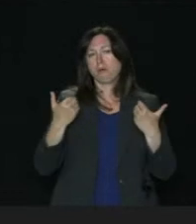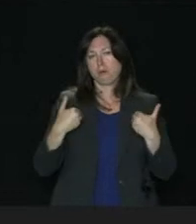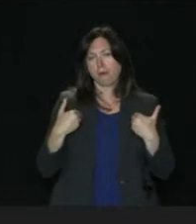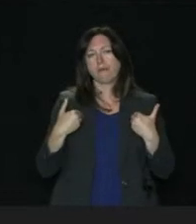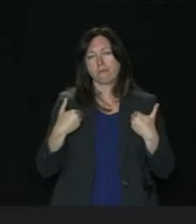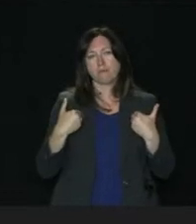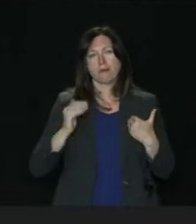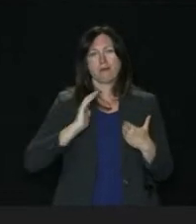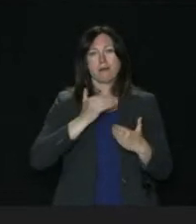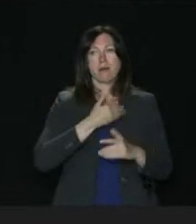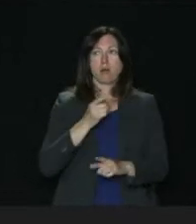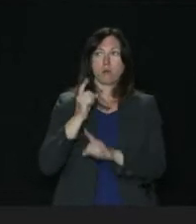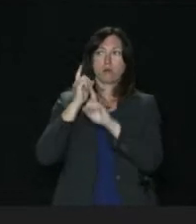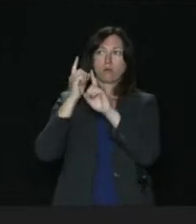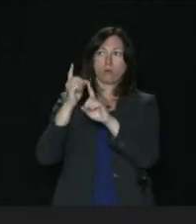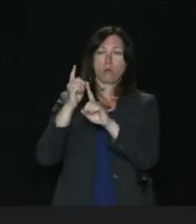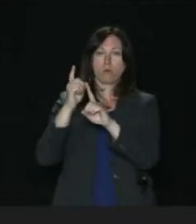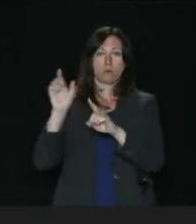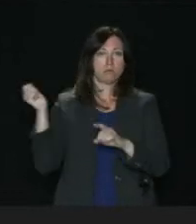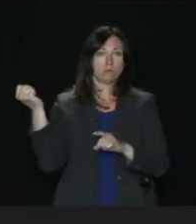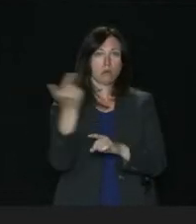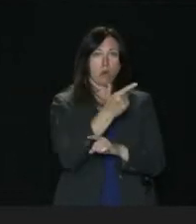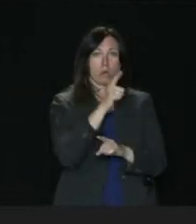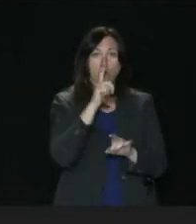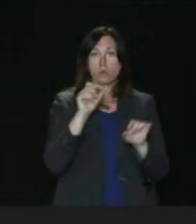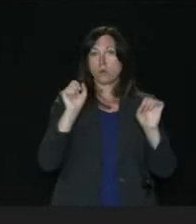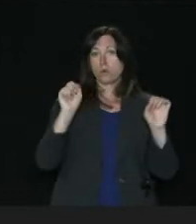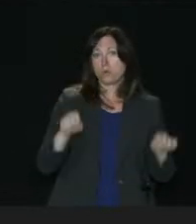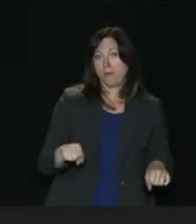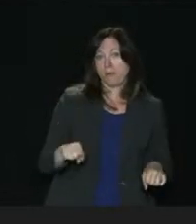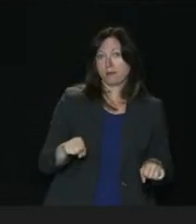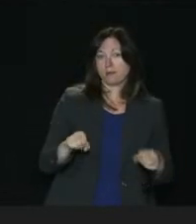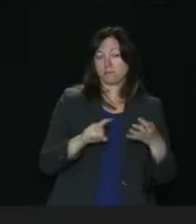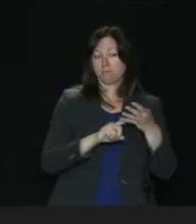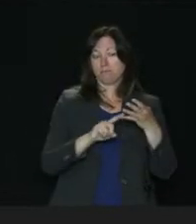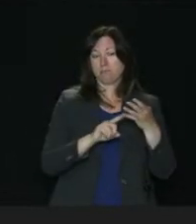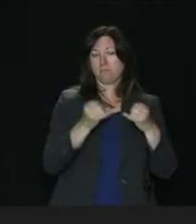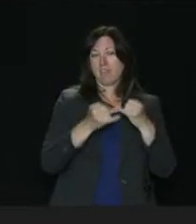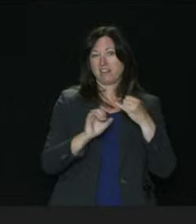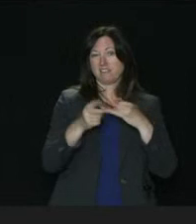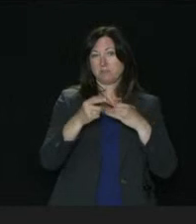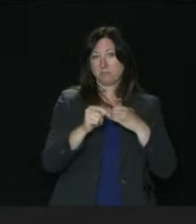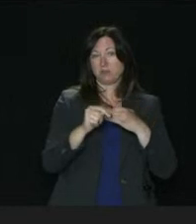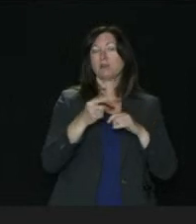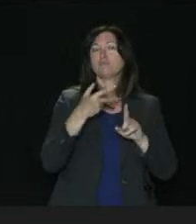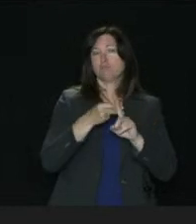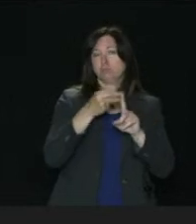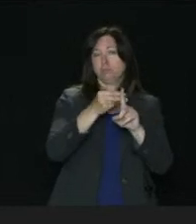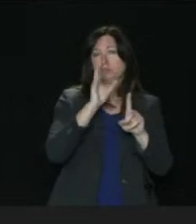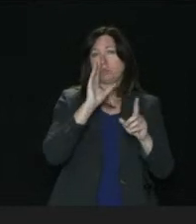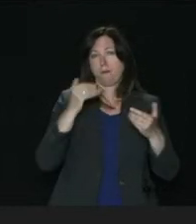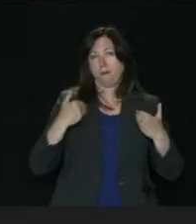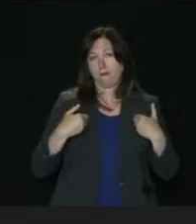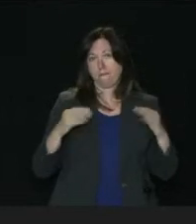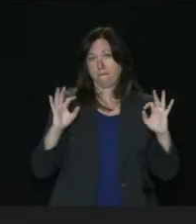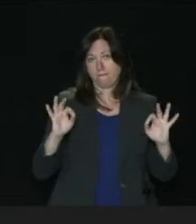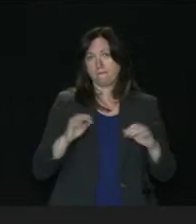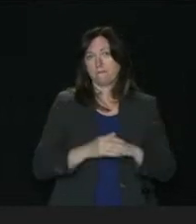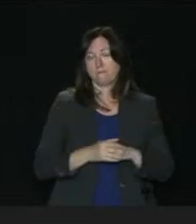our goals of vaccinating all eligible Canadians by the end of September. So we continue to